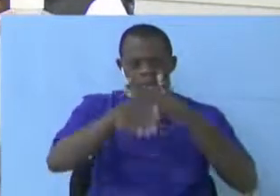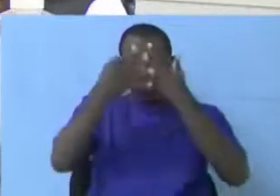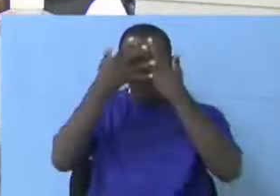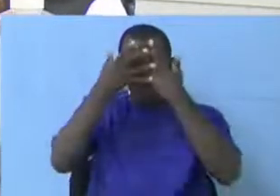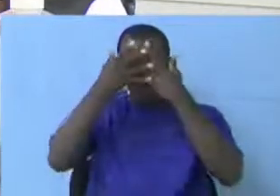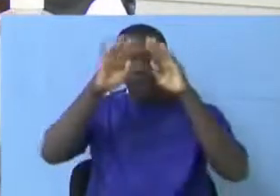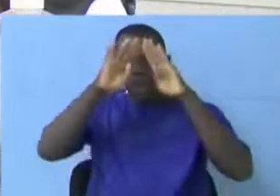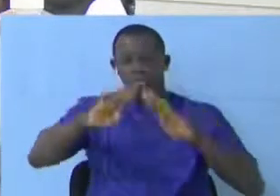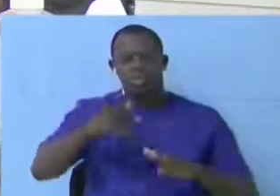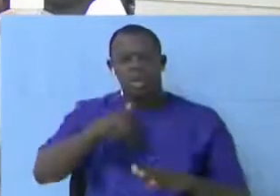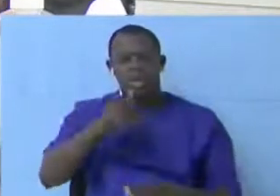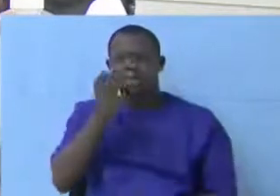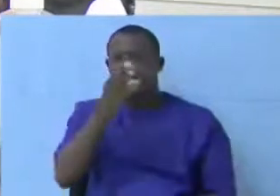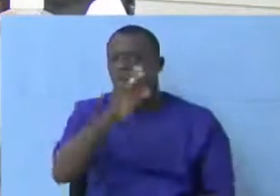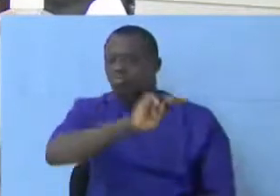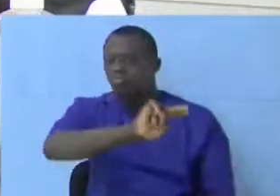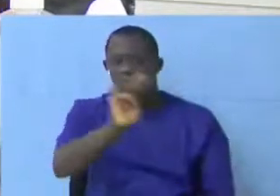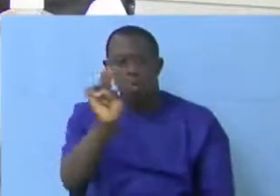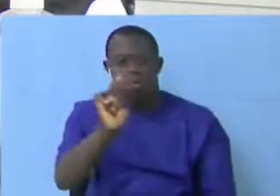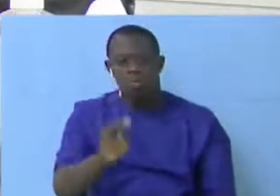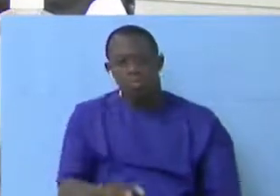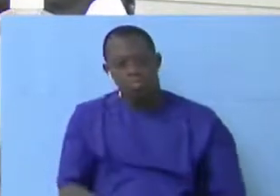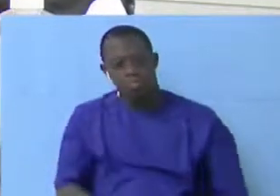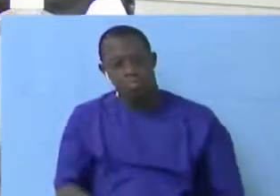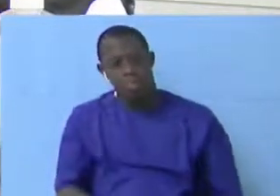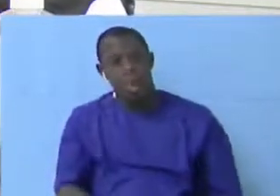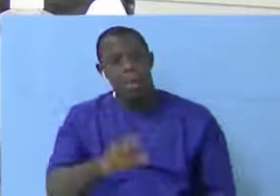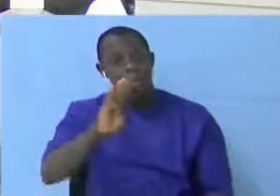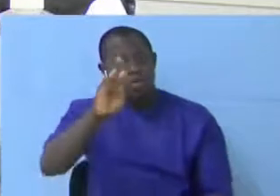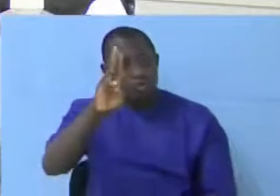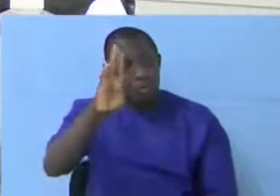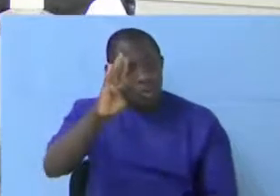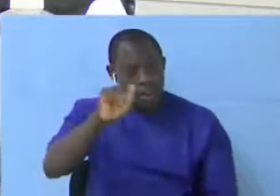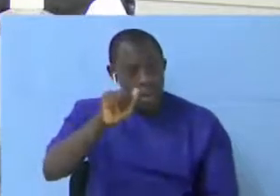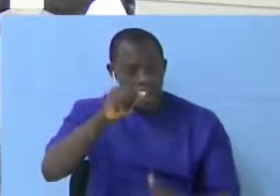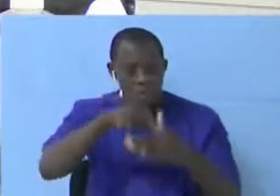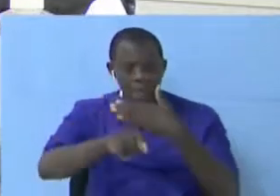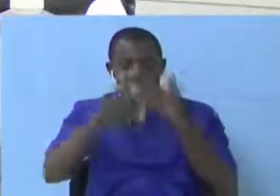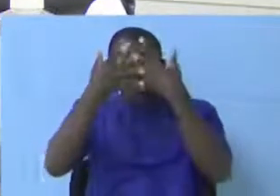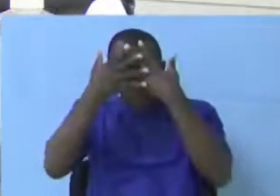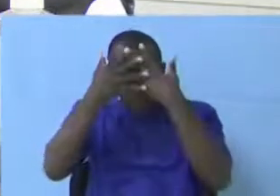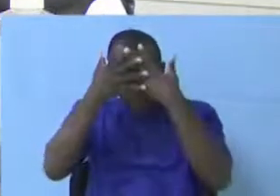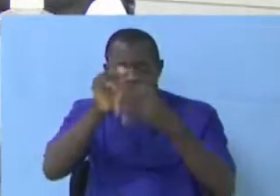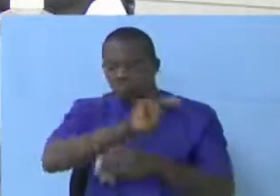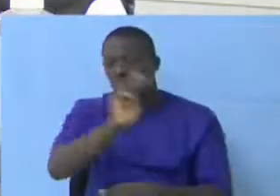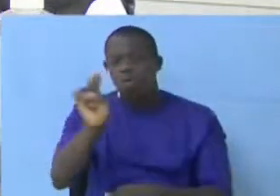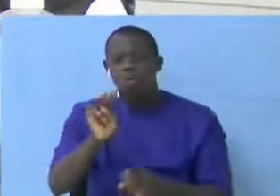I said no. I will not put Buba in cells. Why?